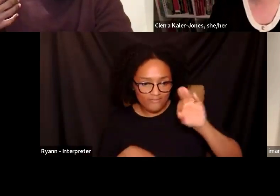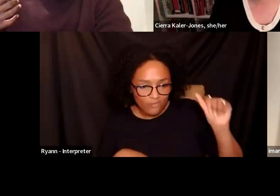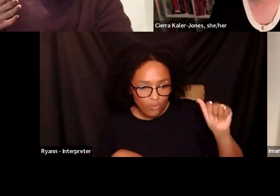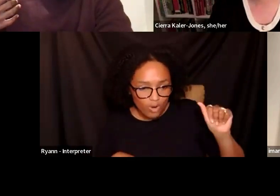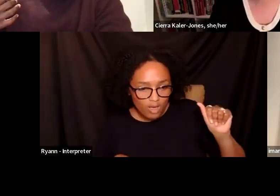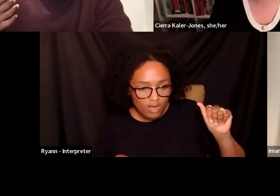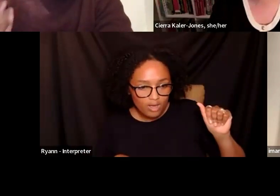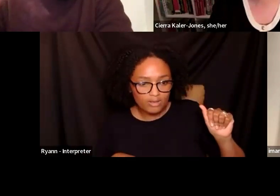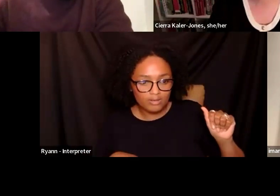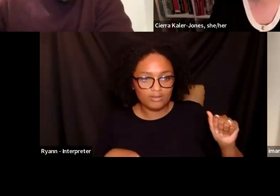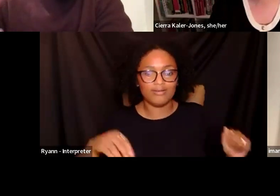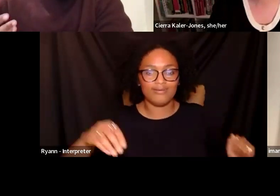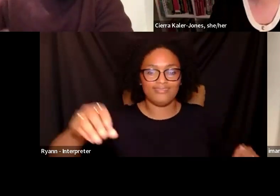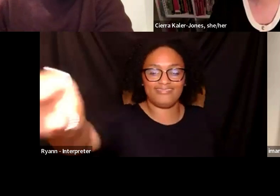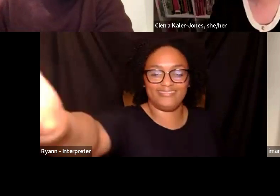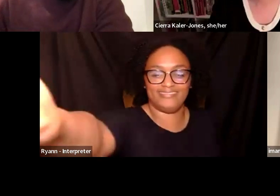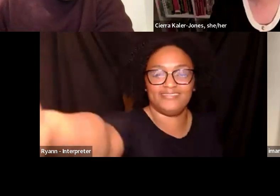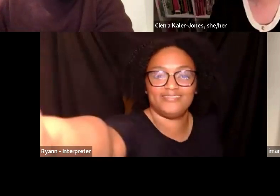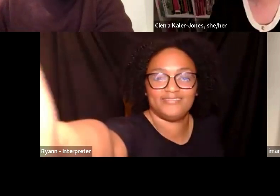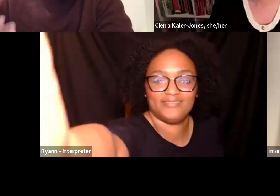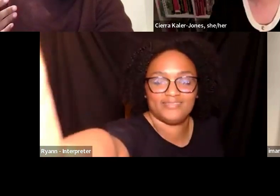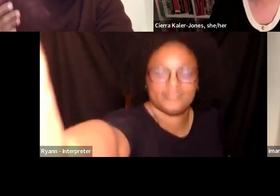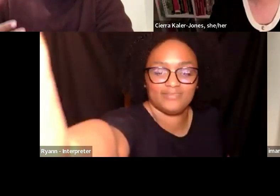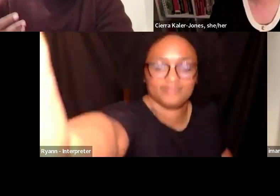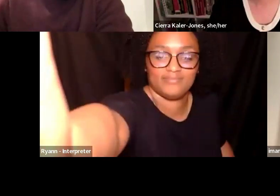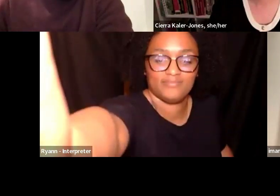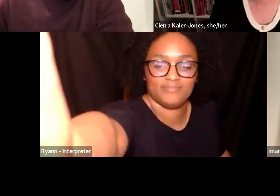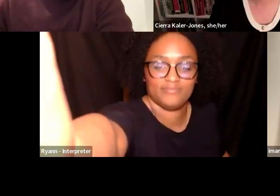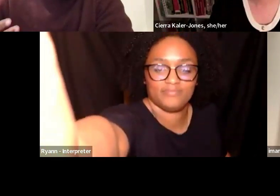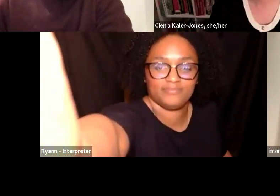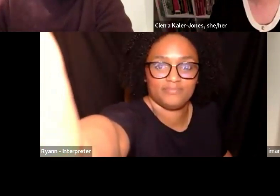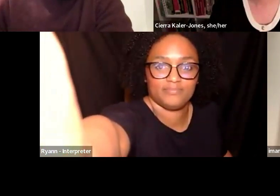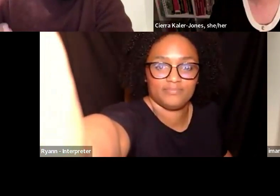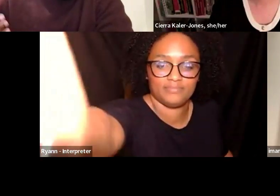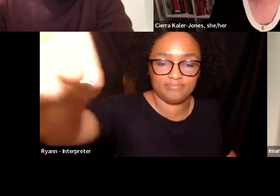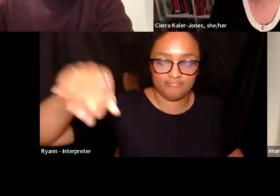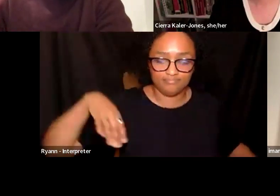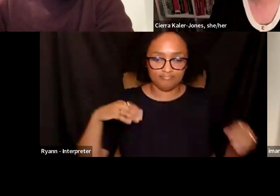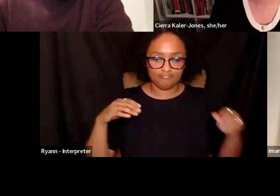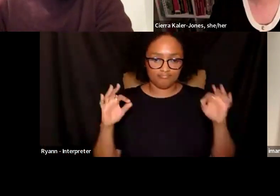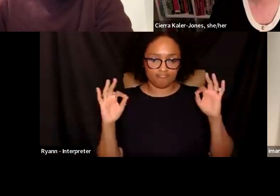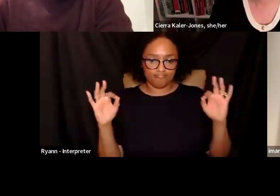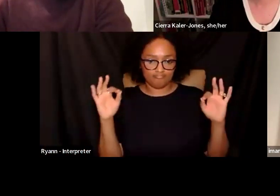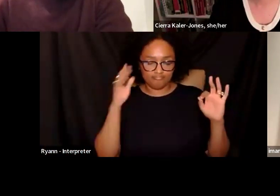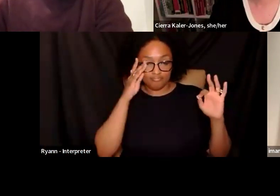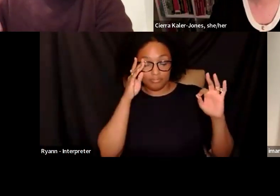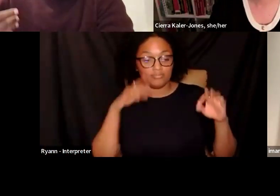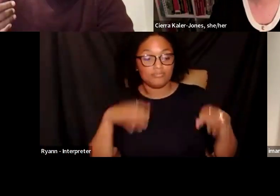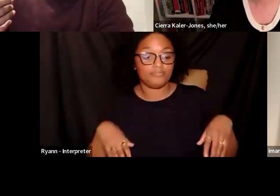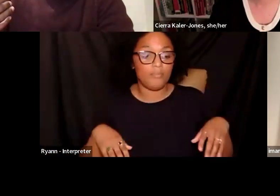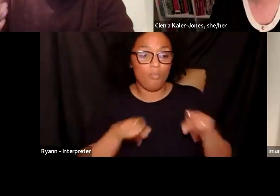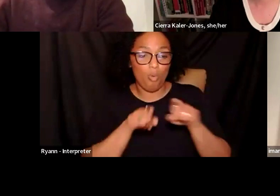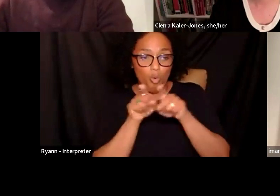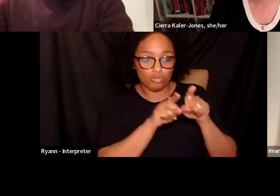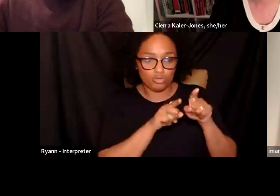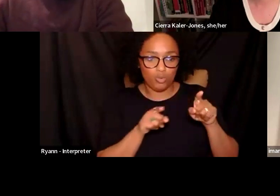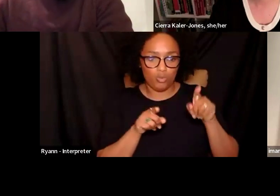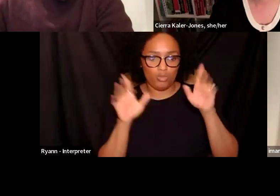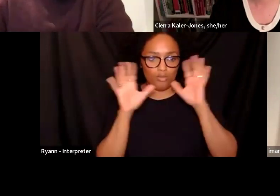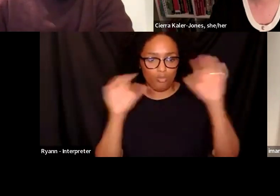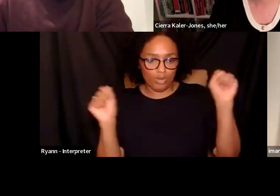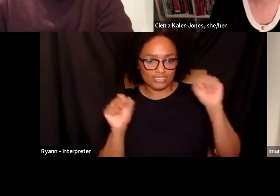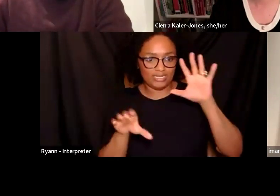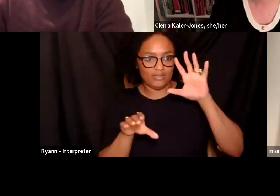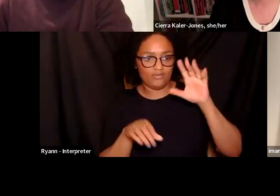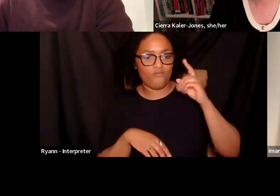book on the Black National Anthem, James Weldon Johnson was the president of the Florida Black Teacher Organization. Ida